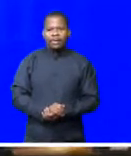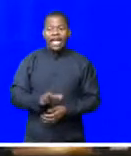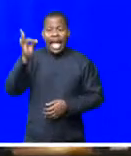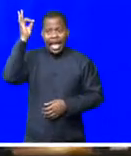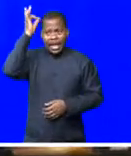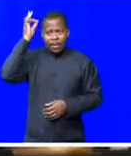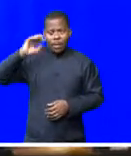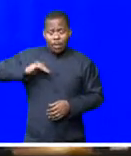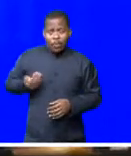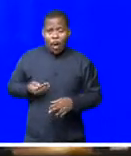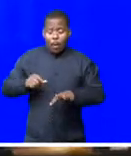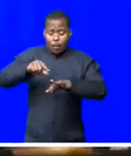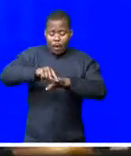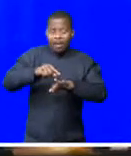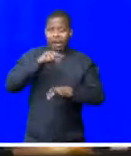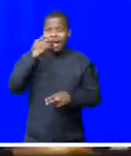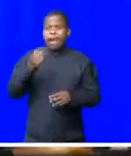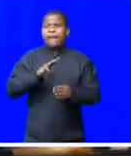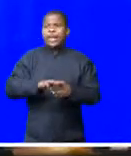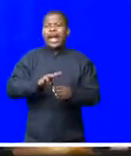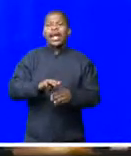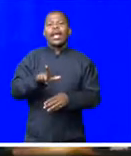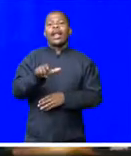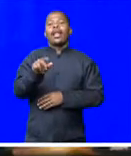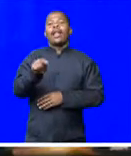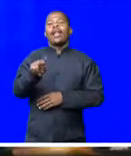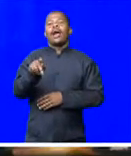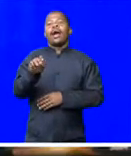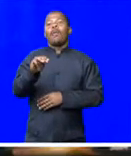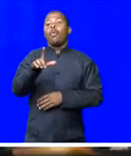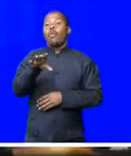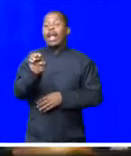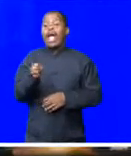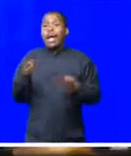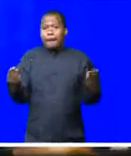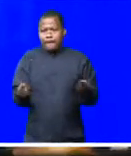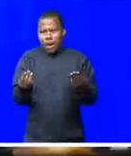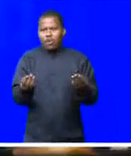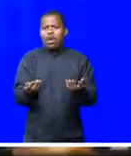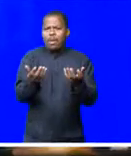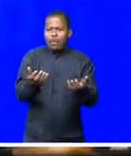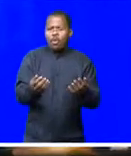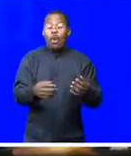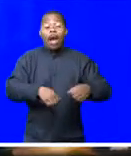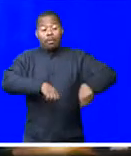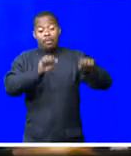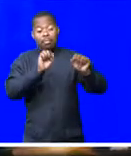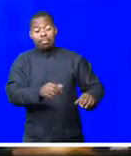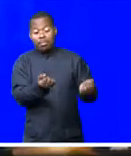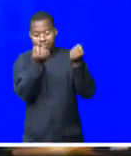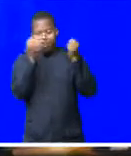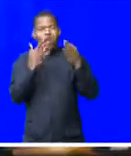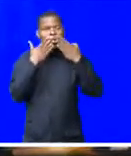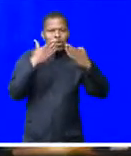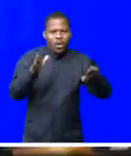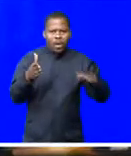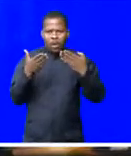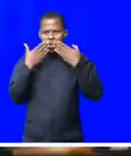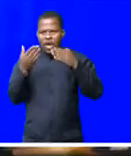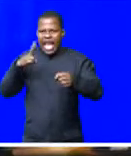Inkosikati Lankambule seyiphindze yaphala beswele eveni lingubo tekulala kanzi loku kwenteka minyaka